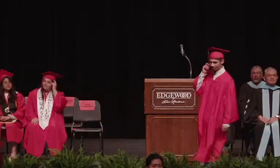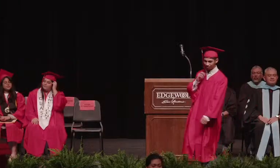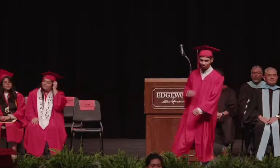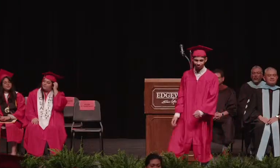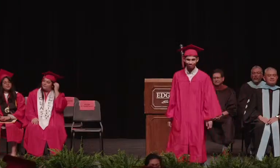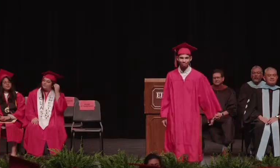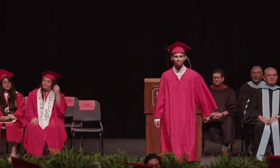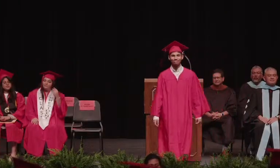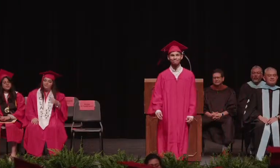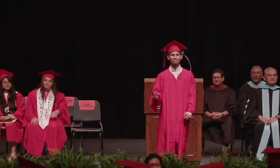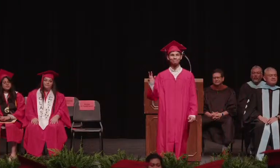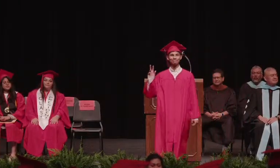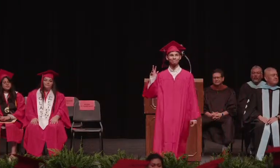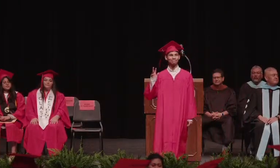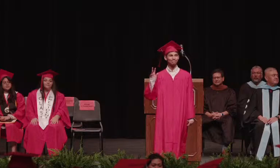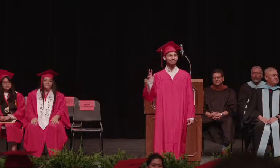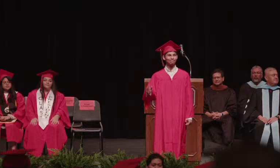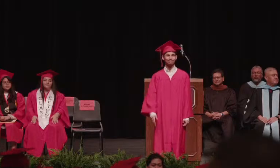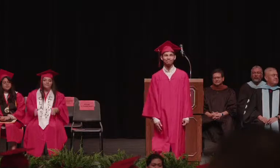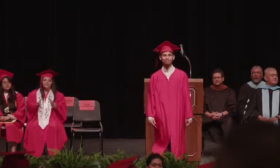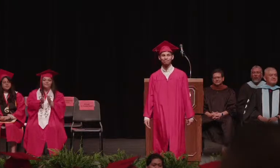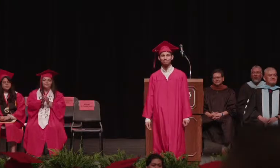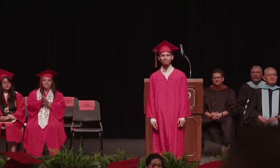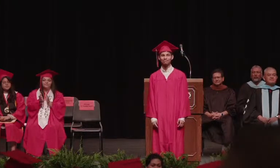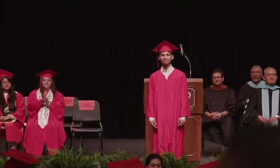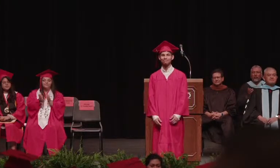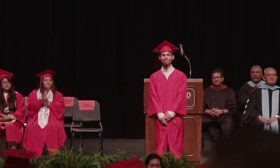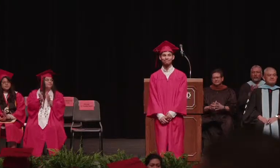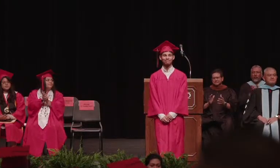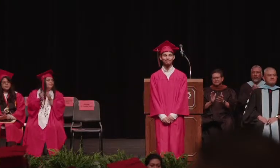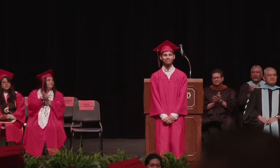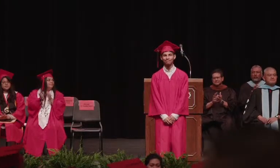Attending the workforce, Jimmy Ismael Navarro.